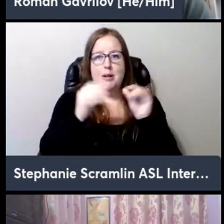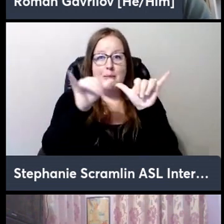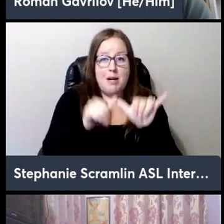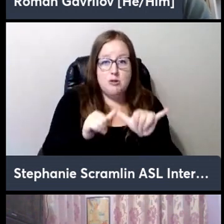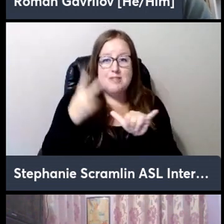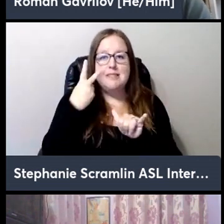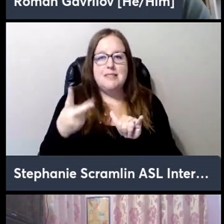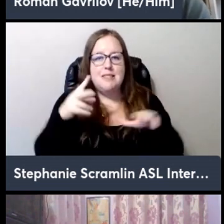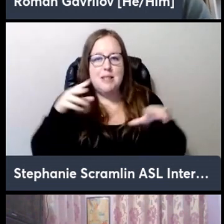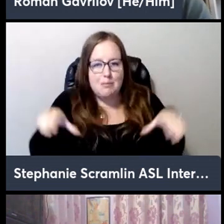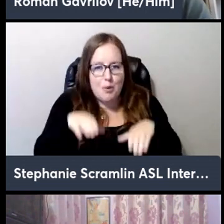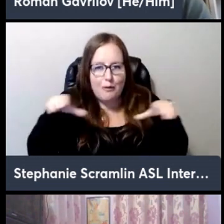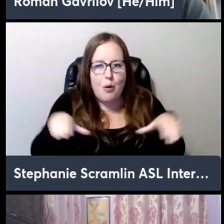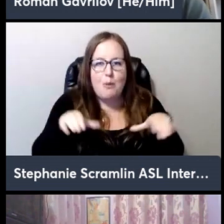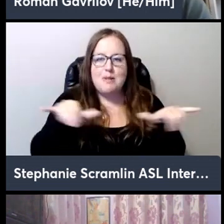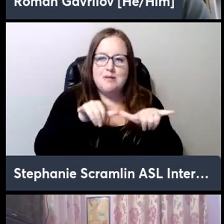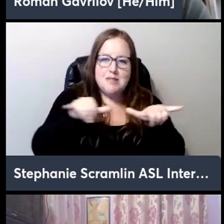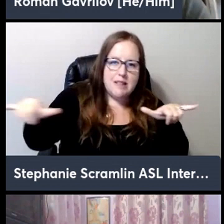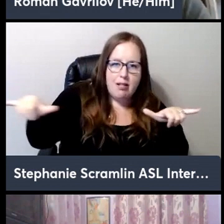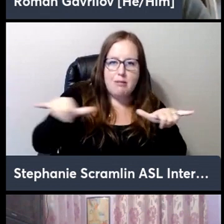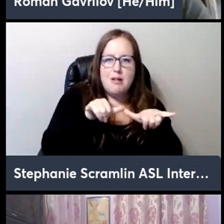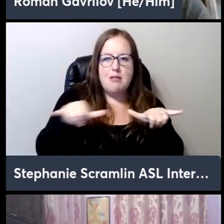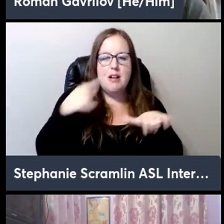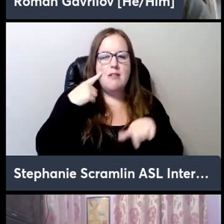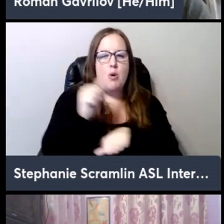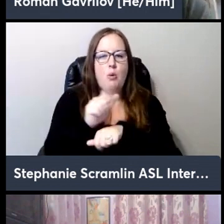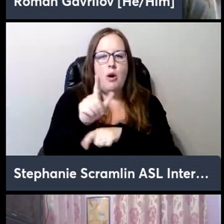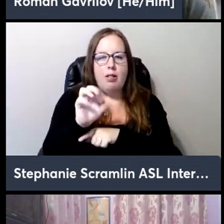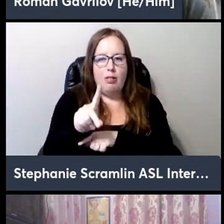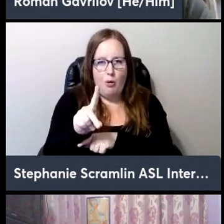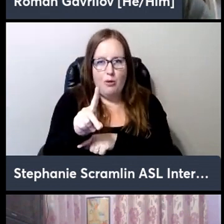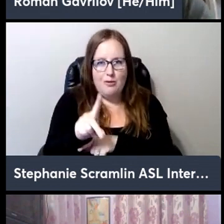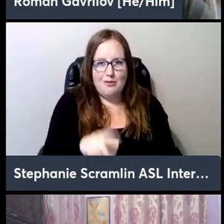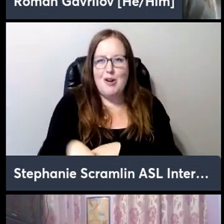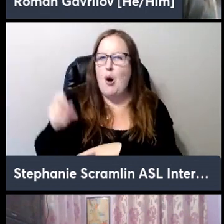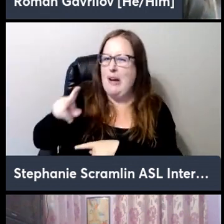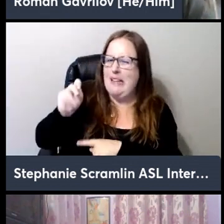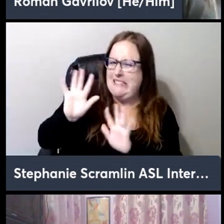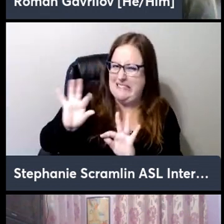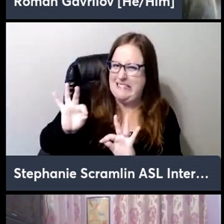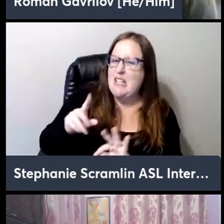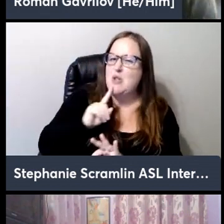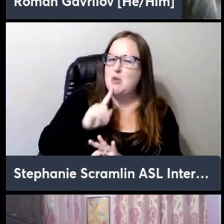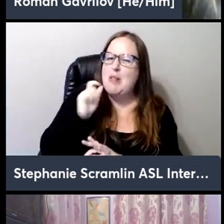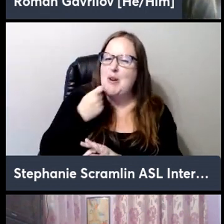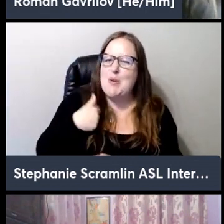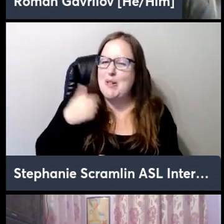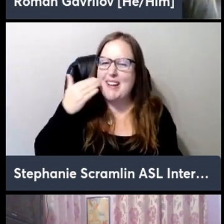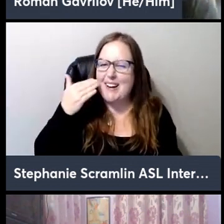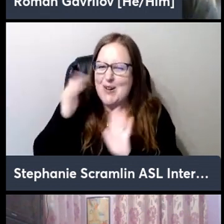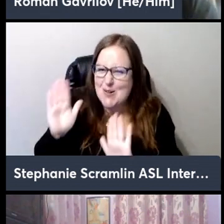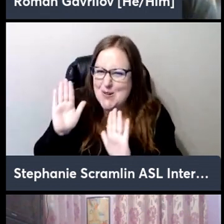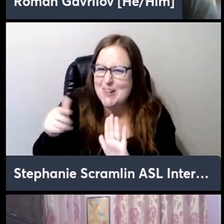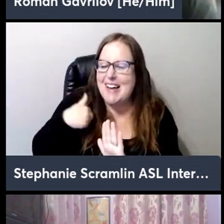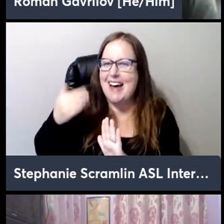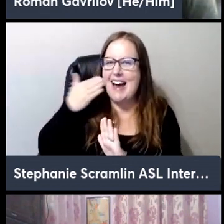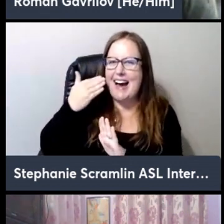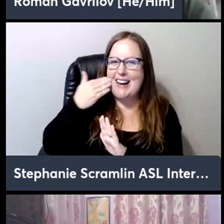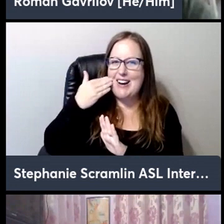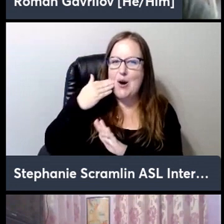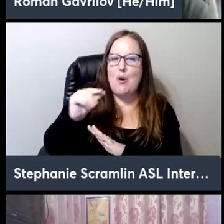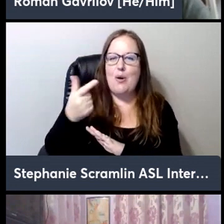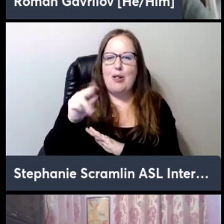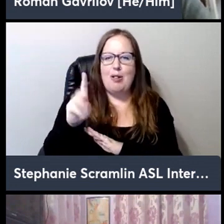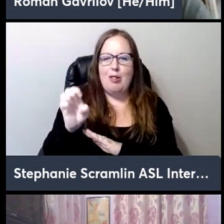performance and scalability of ETL workloads. And All right, we that's have really, really cool. It is. And I know Glue